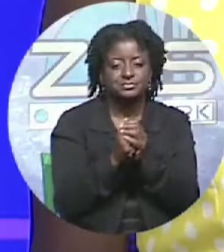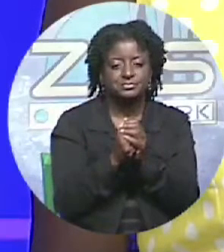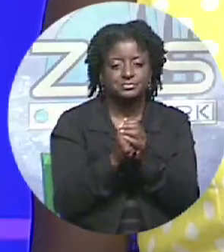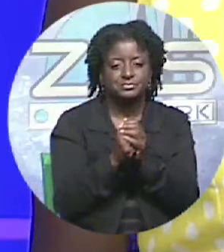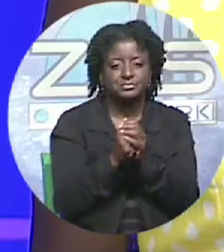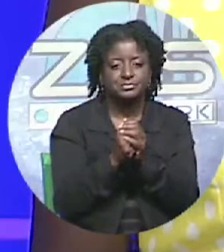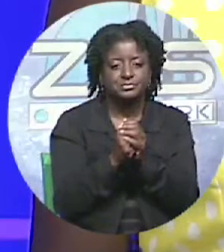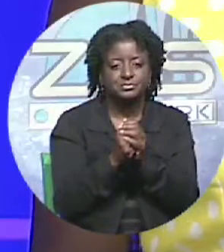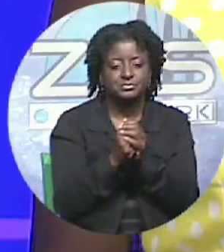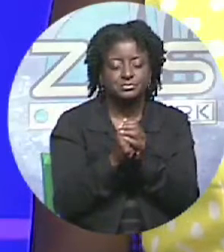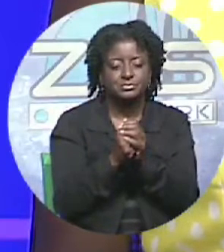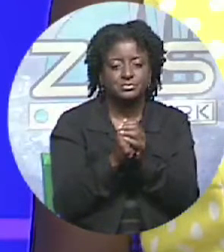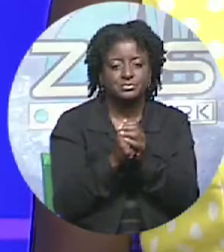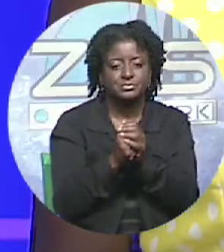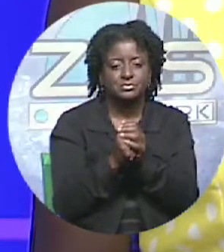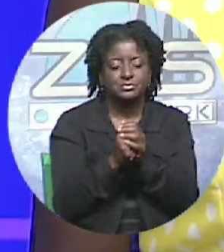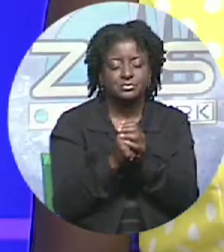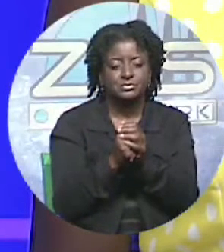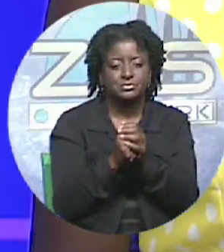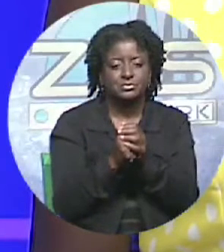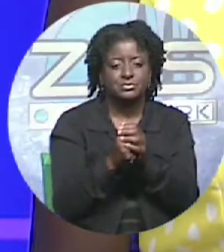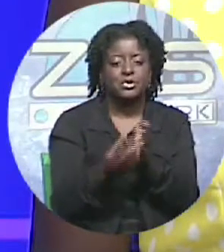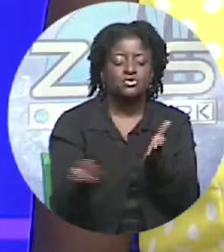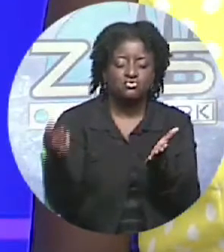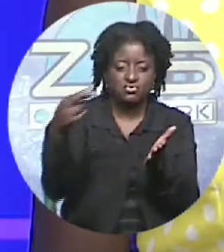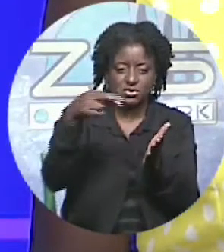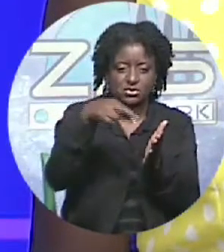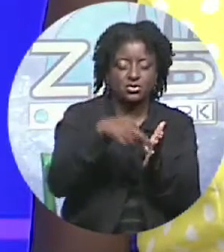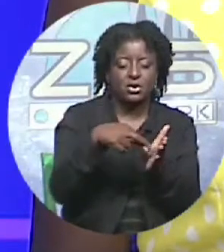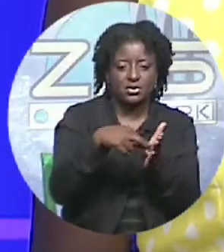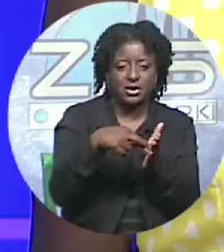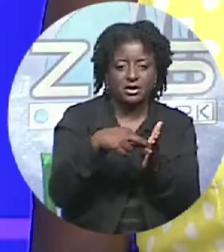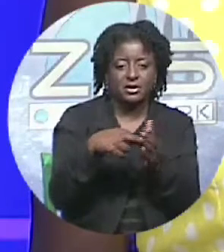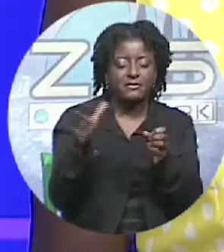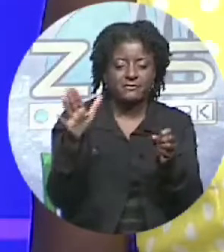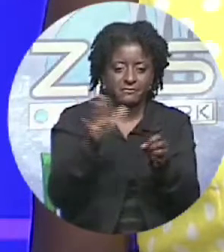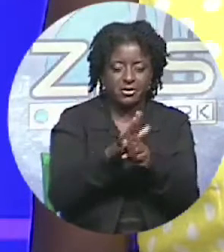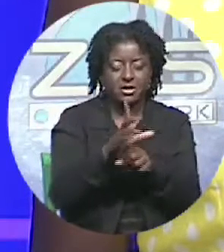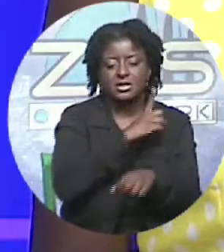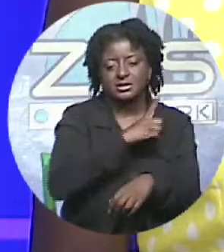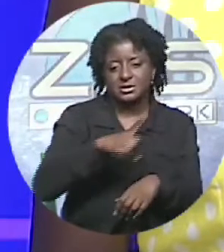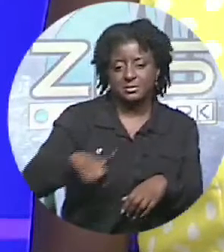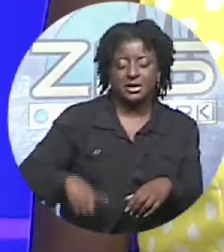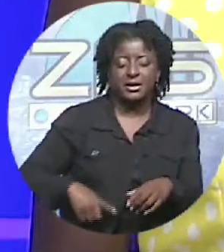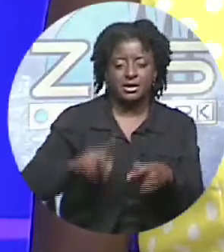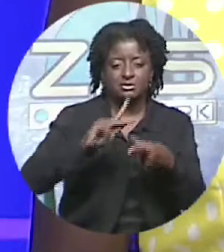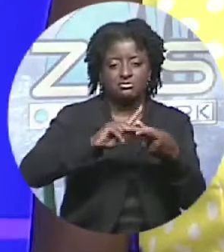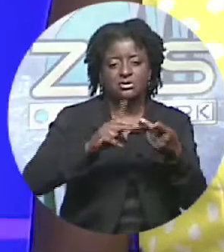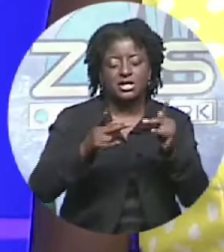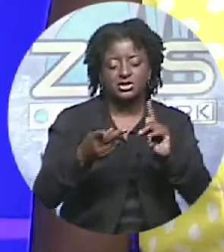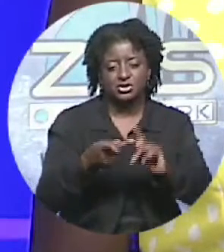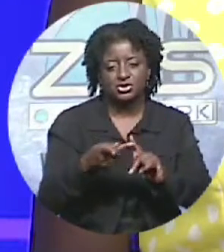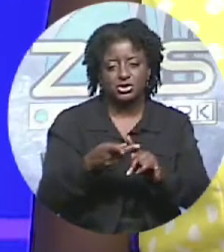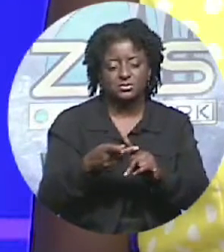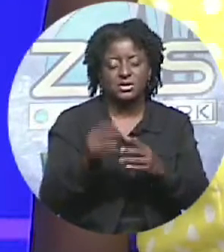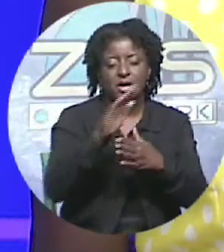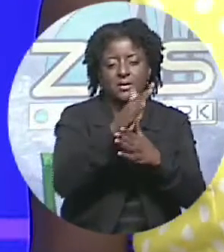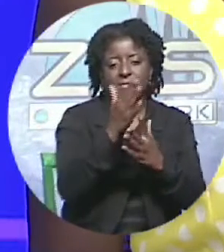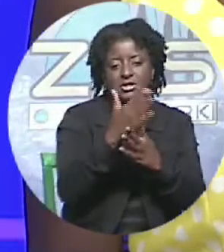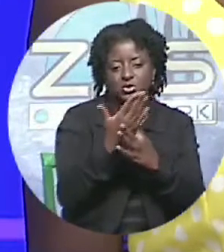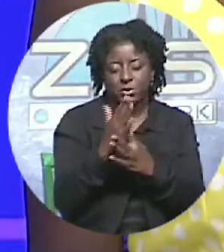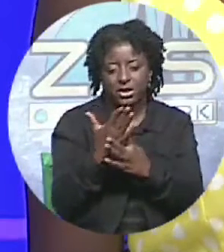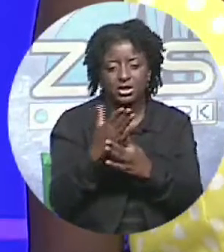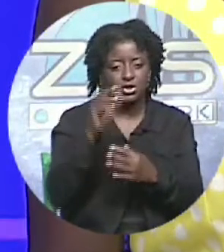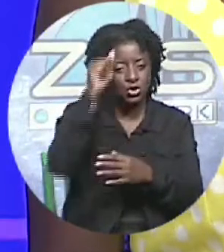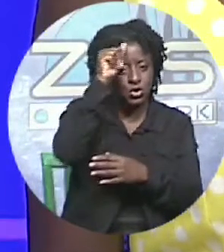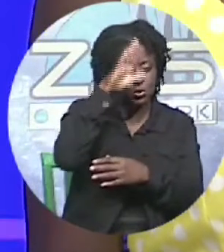The restoration of full diplomatic ties between the U.S. and Cuba is being viewed as a step in the right direction by all sides. Foreign Kerry sat down